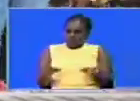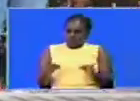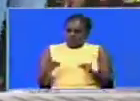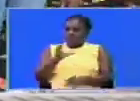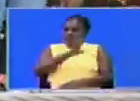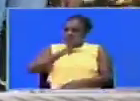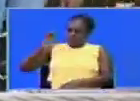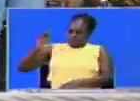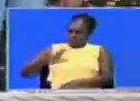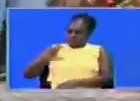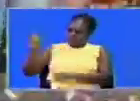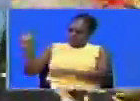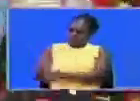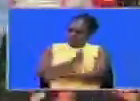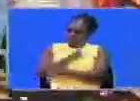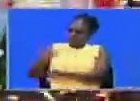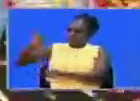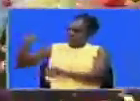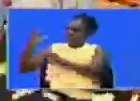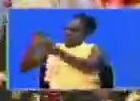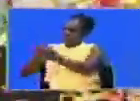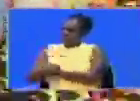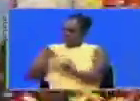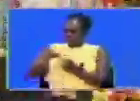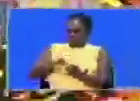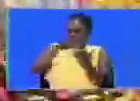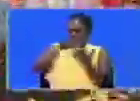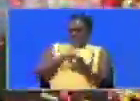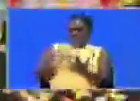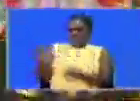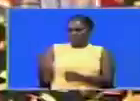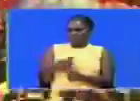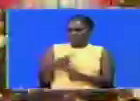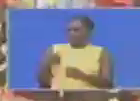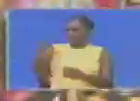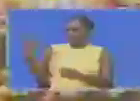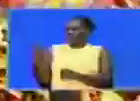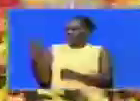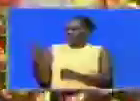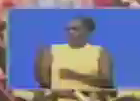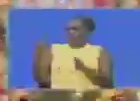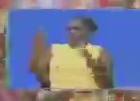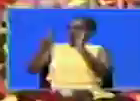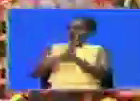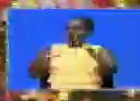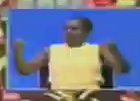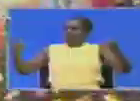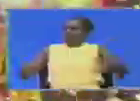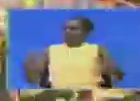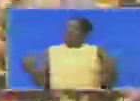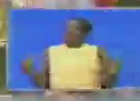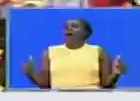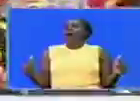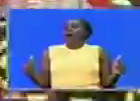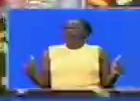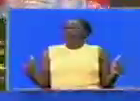to supervise the Jubilee Party nominations, which are scheduled for April. COD maintains that the law is not clear on who will fund